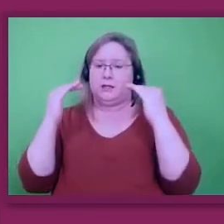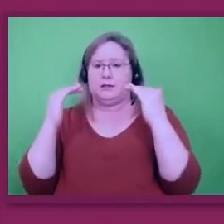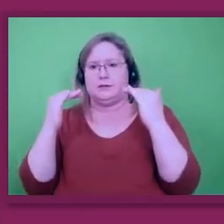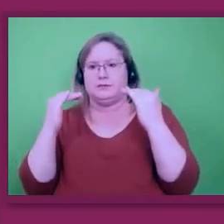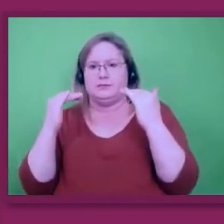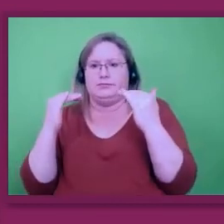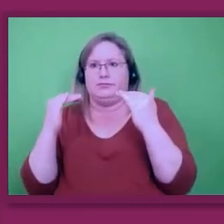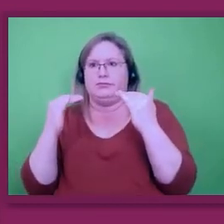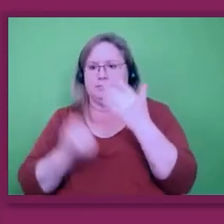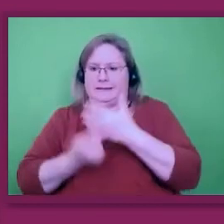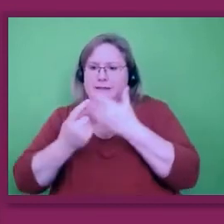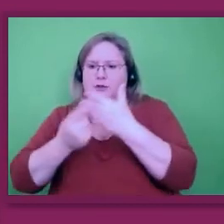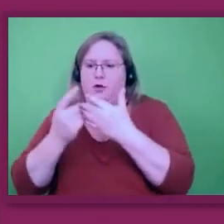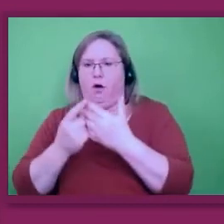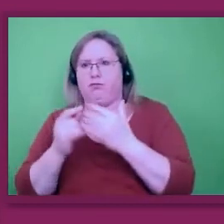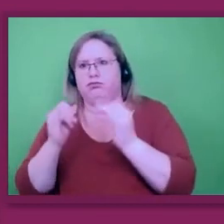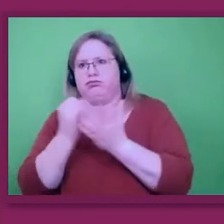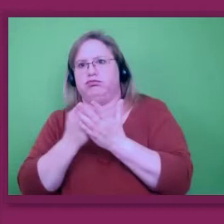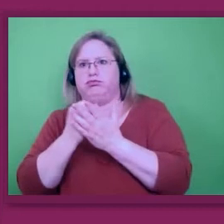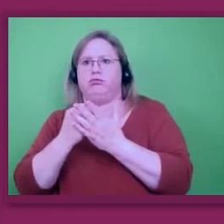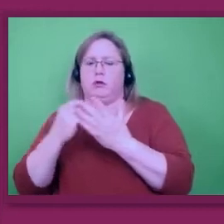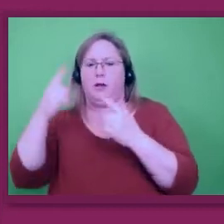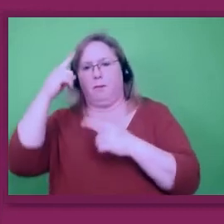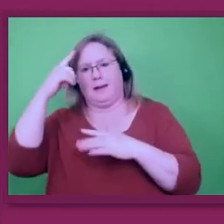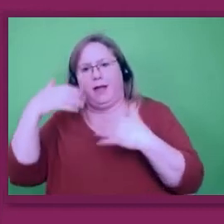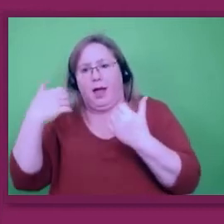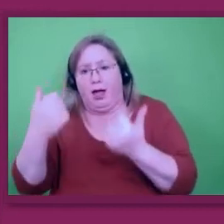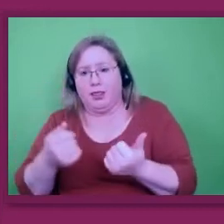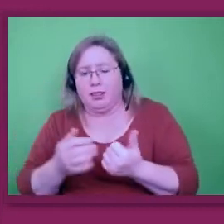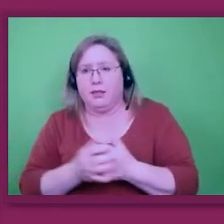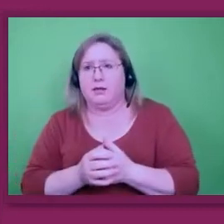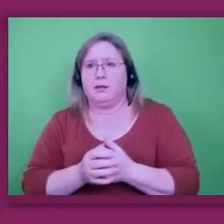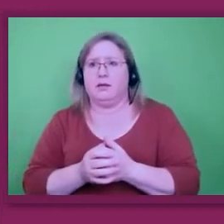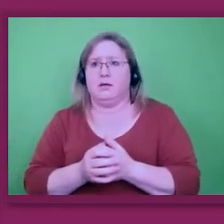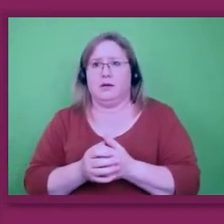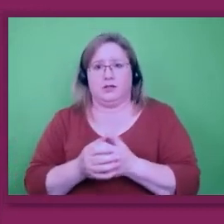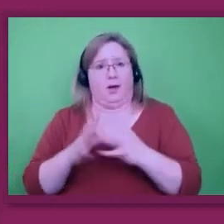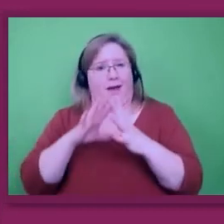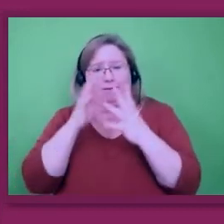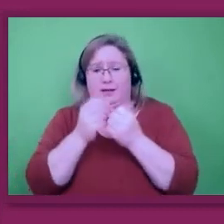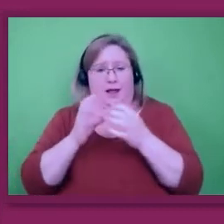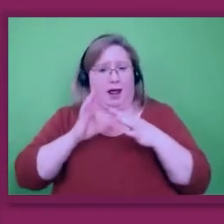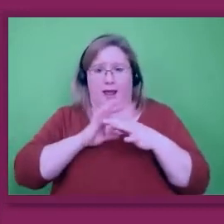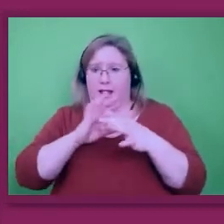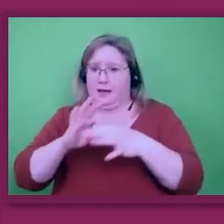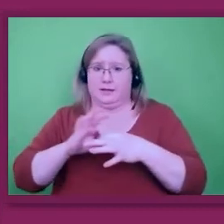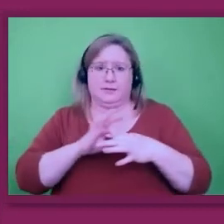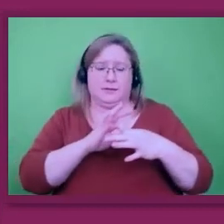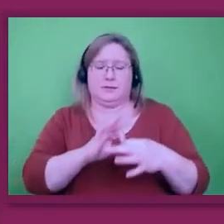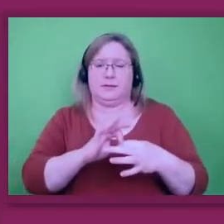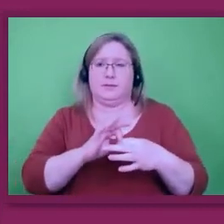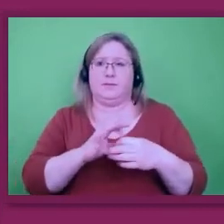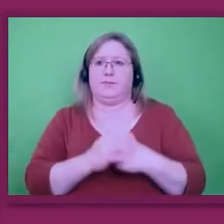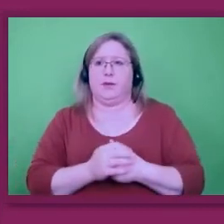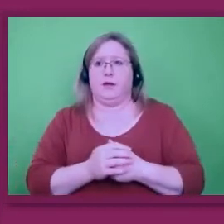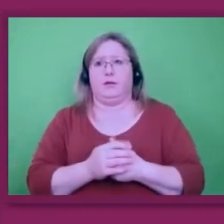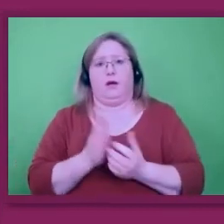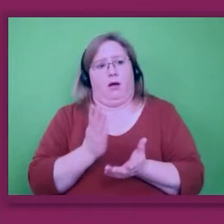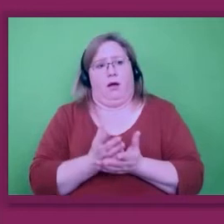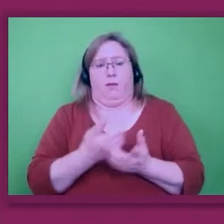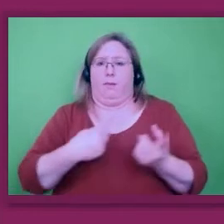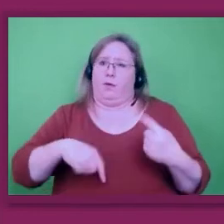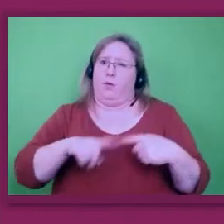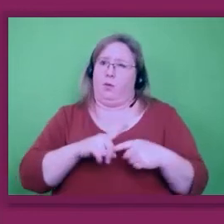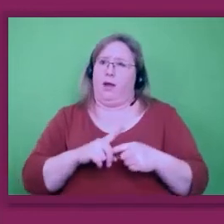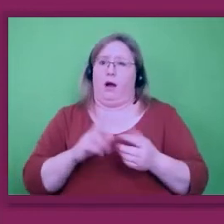So I think these things are all interlinked somehow. So we are very pleased that, you know, through